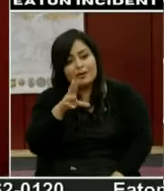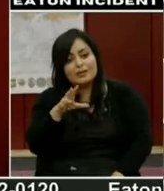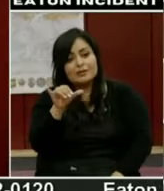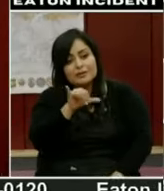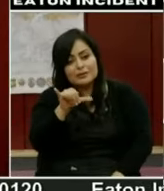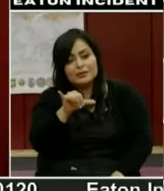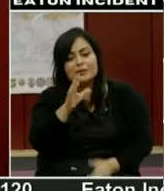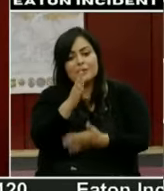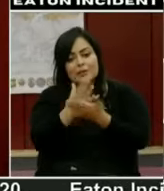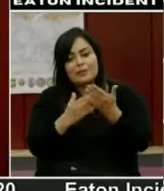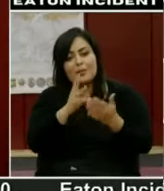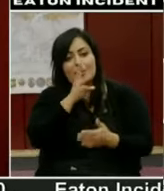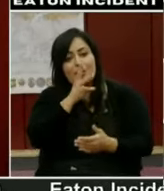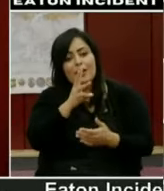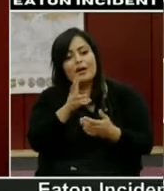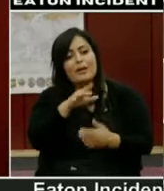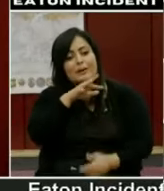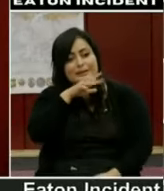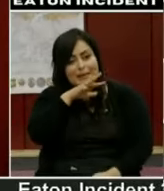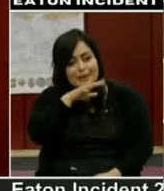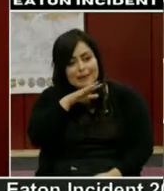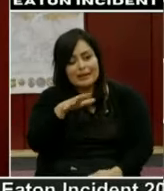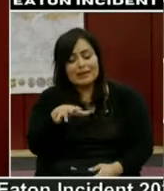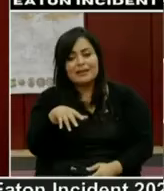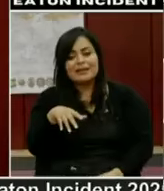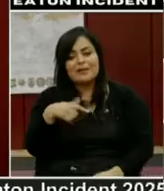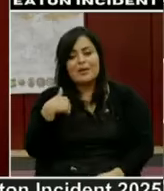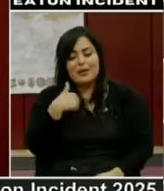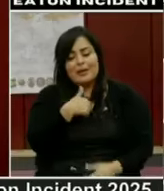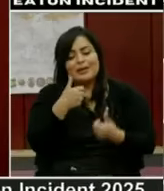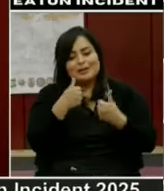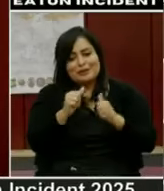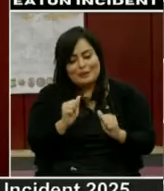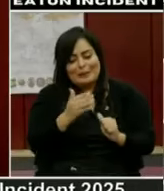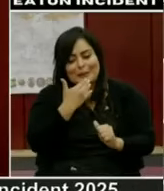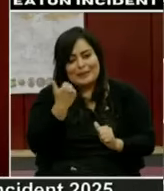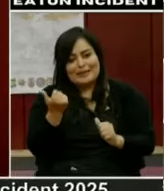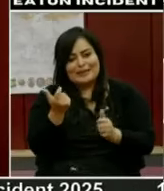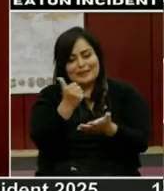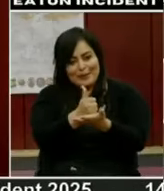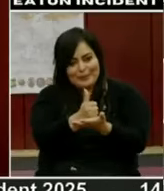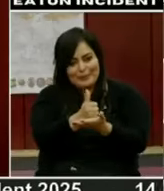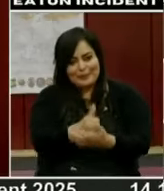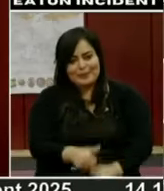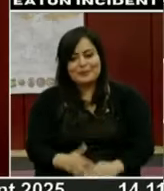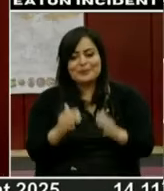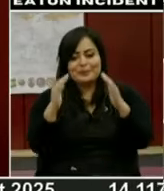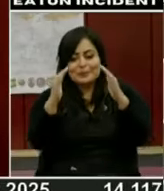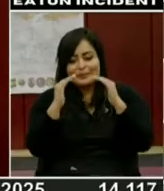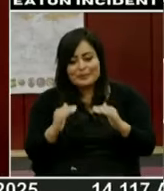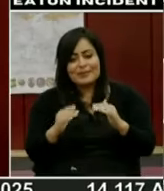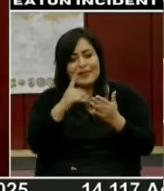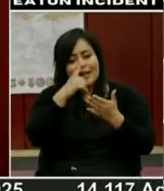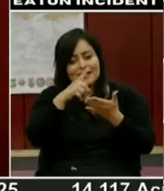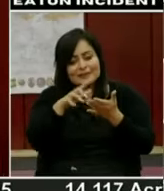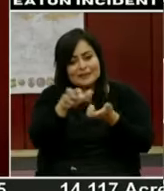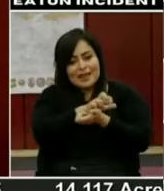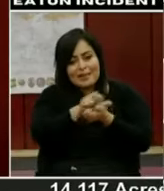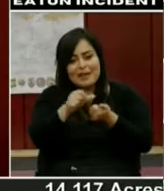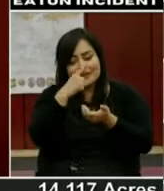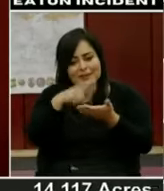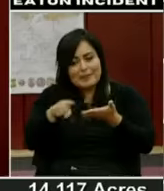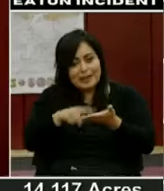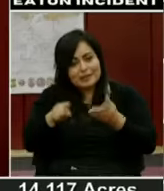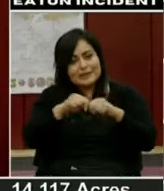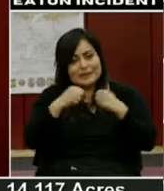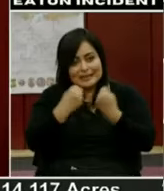working on assisting in all that we can there. Also, damage inspection teams are out assessing,